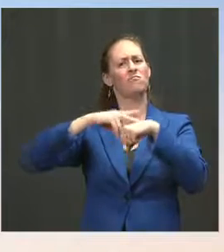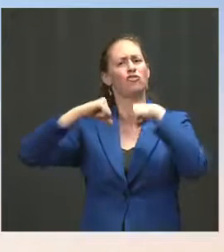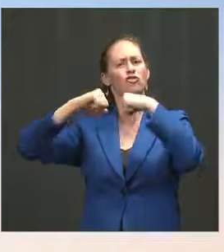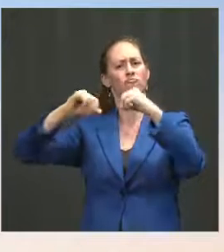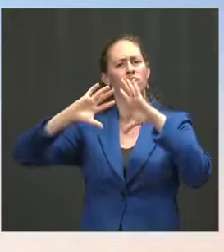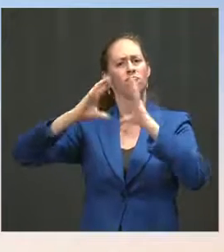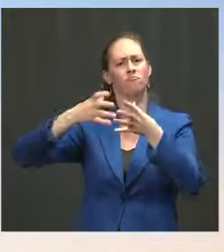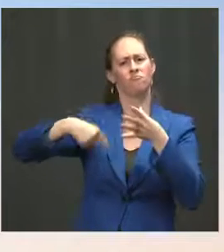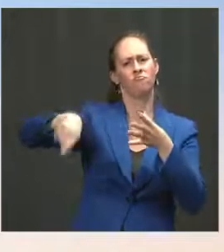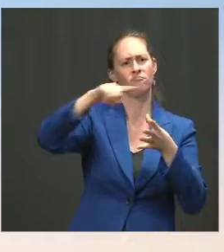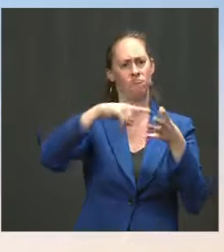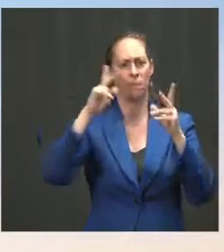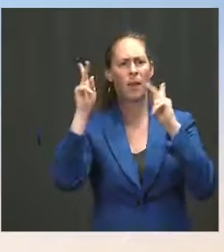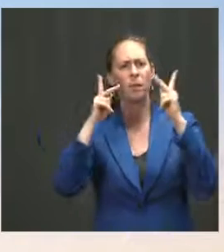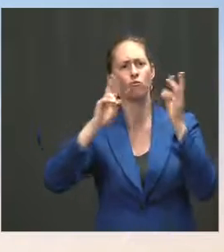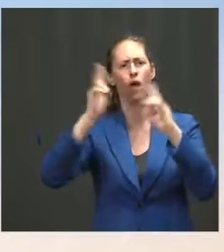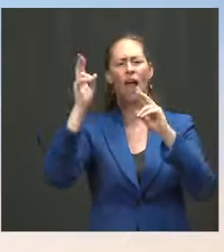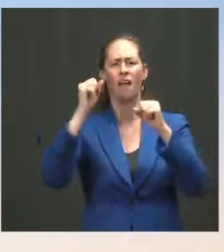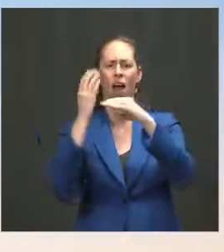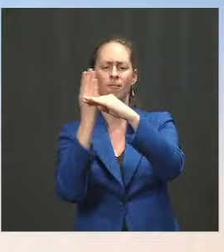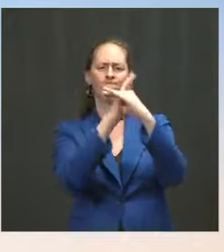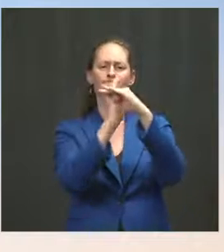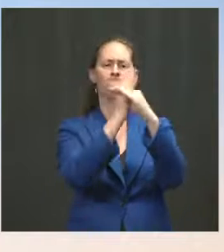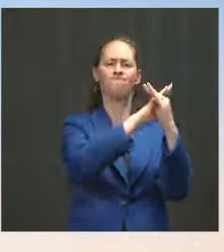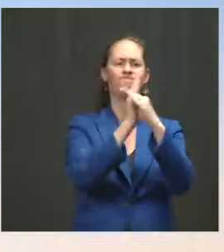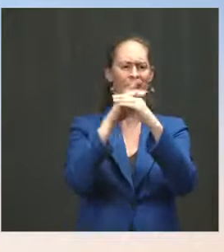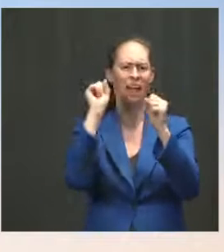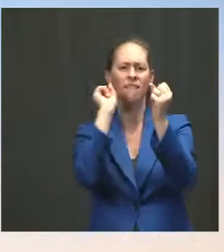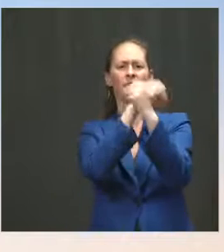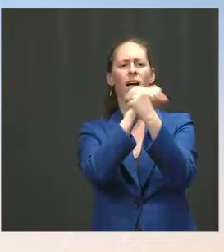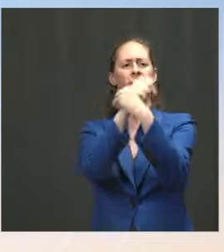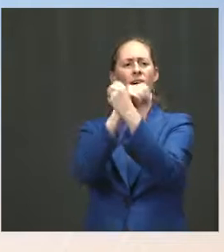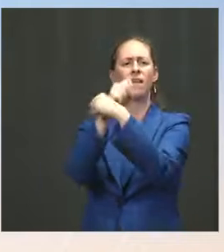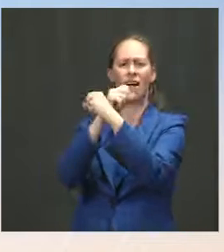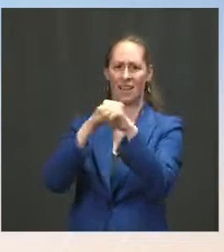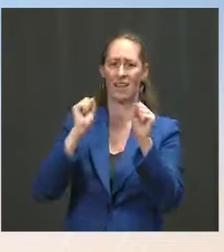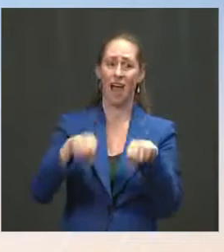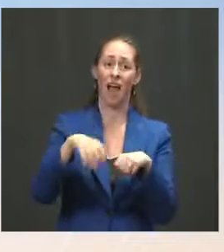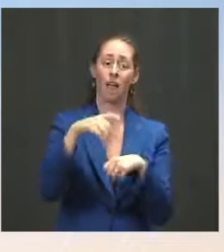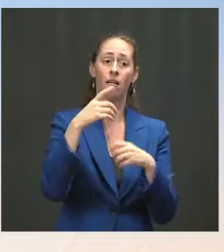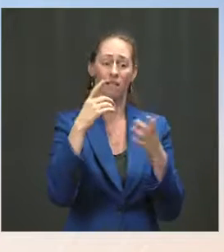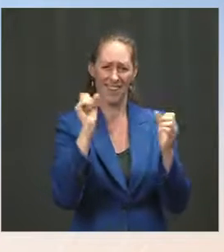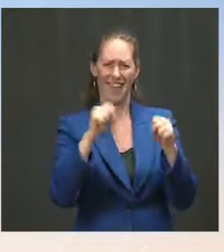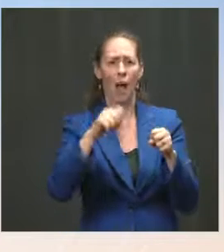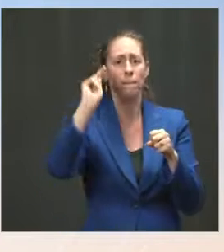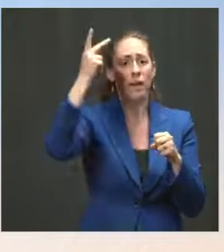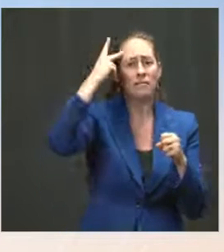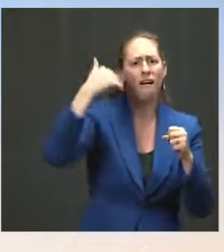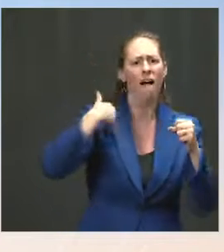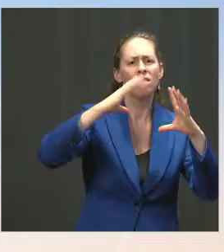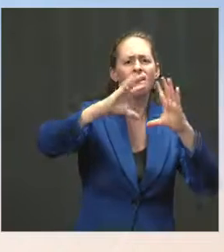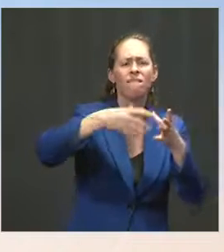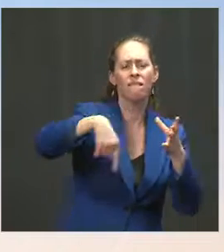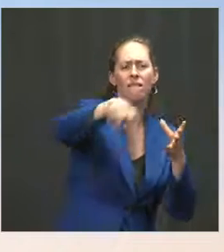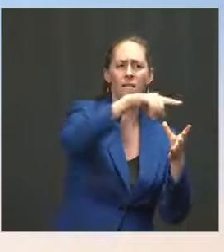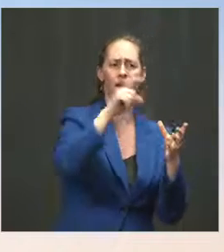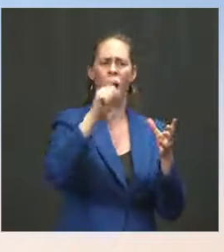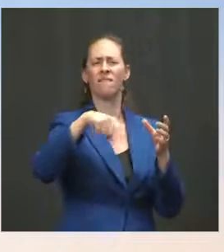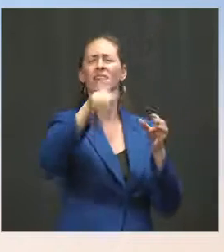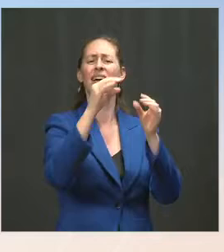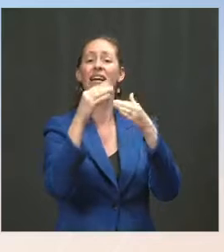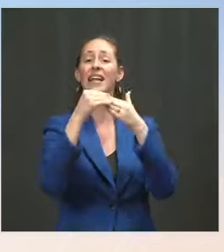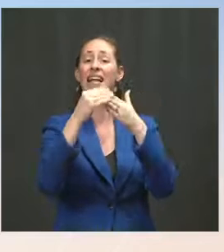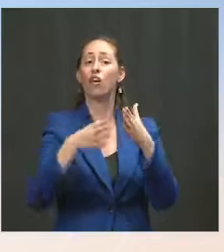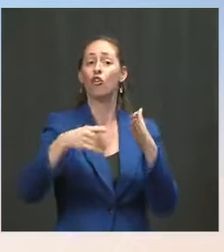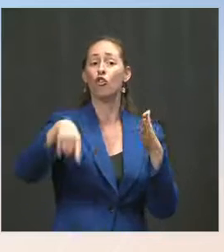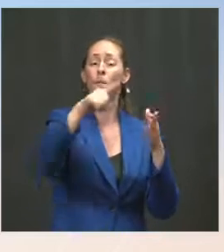need. What they need to determine is if they have the political will to fight back, and if they have the ability to unite as leaders to fight back, and that's really